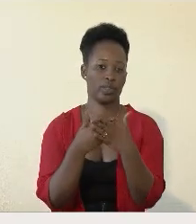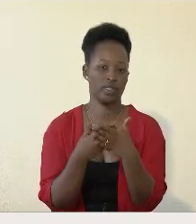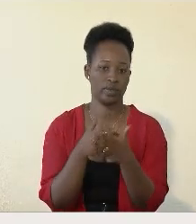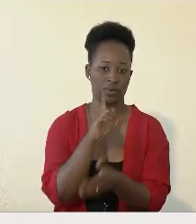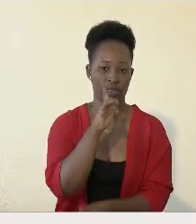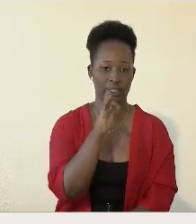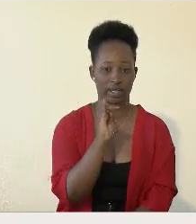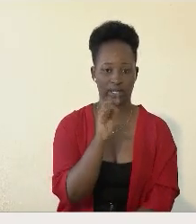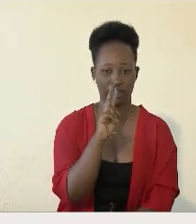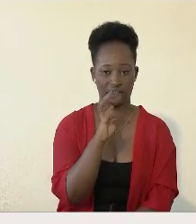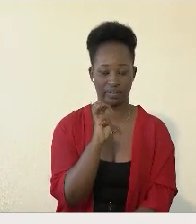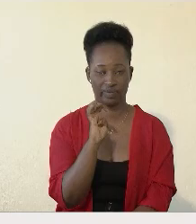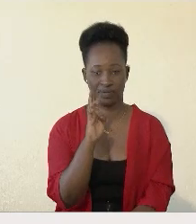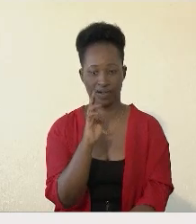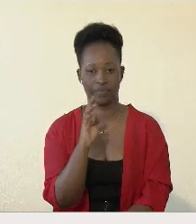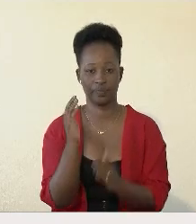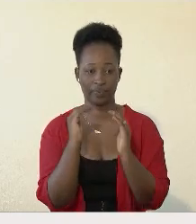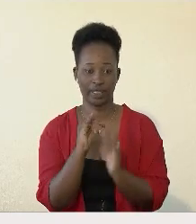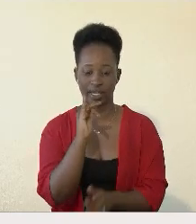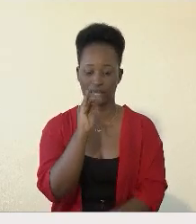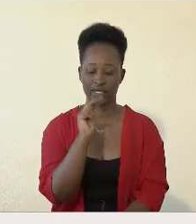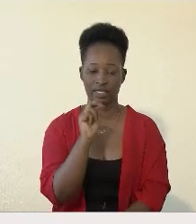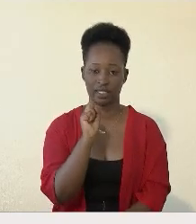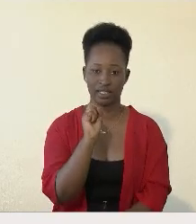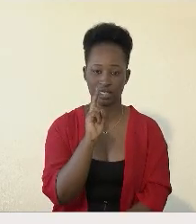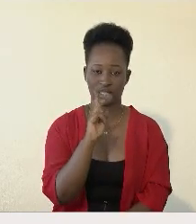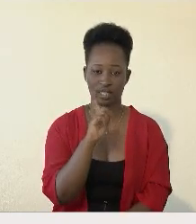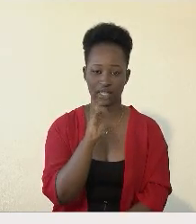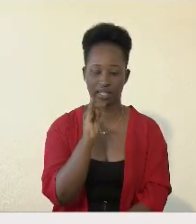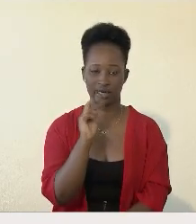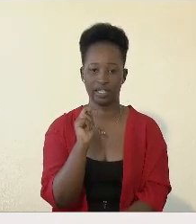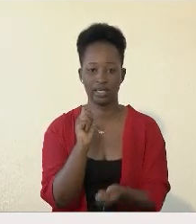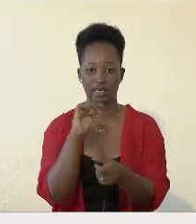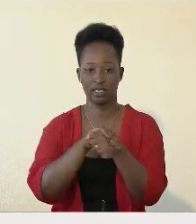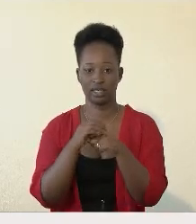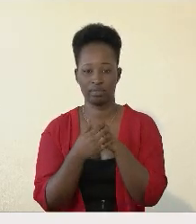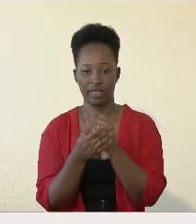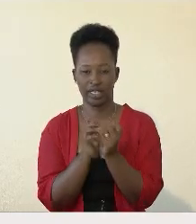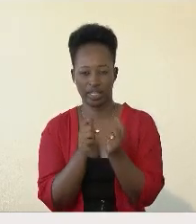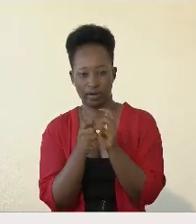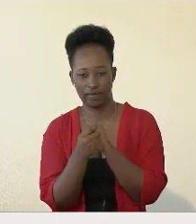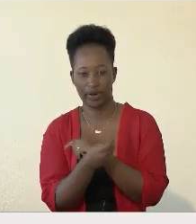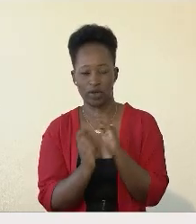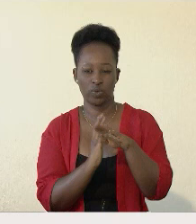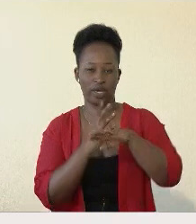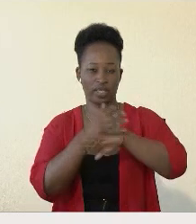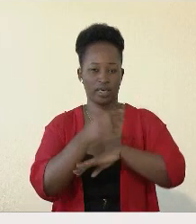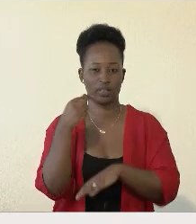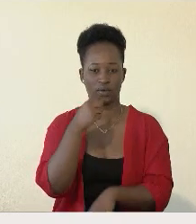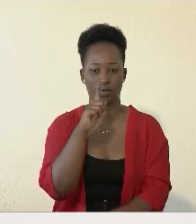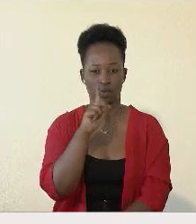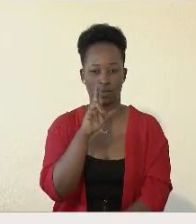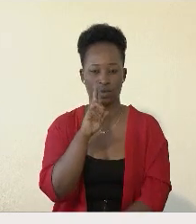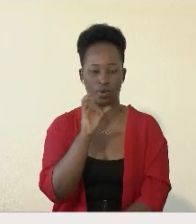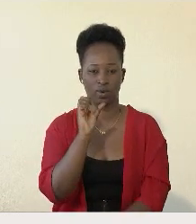liver, the insulin also stimulates the conversion of excessive glucose to glycogen. Once there